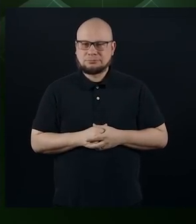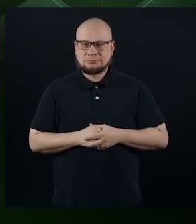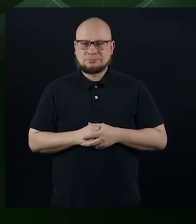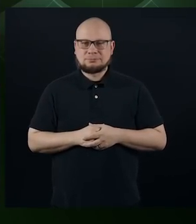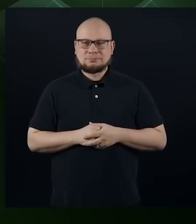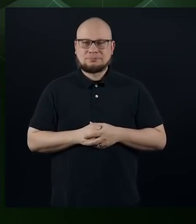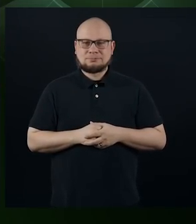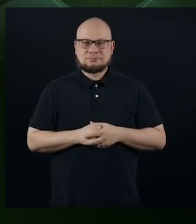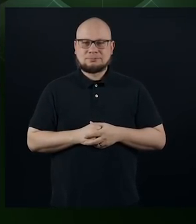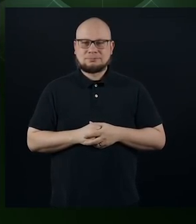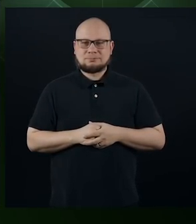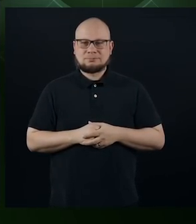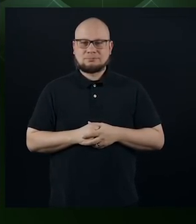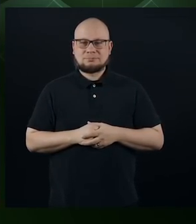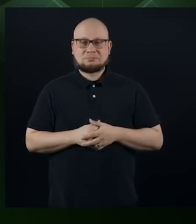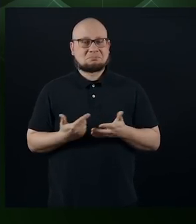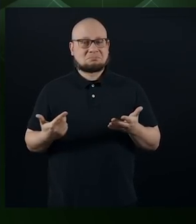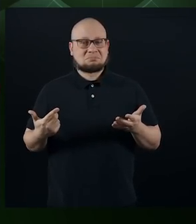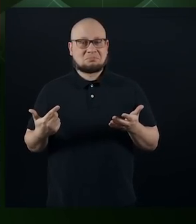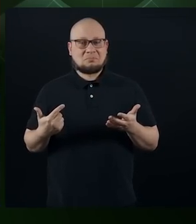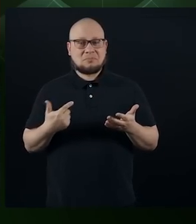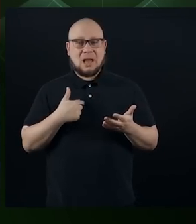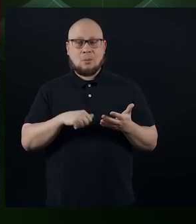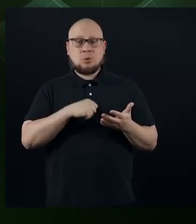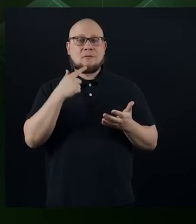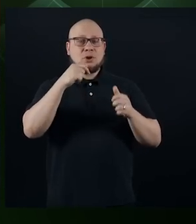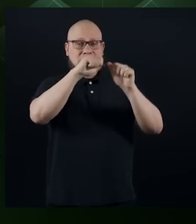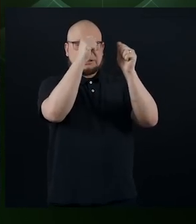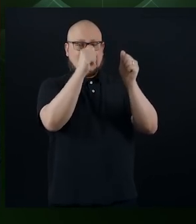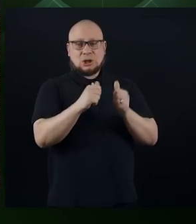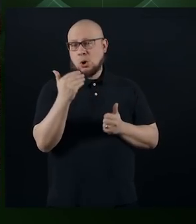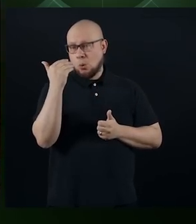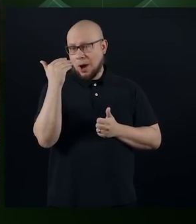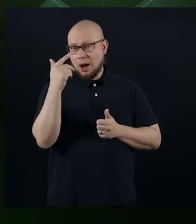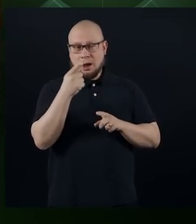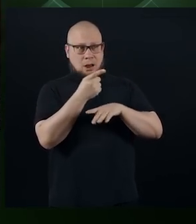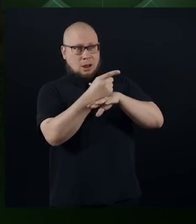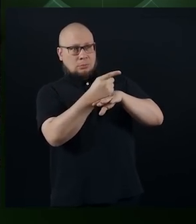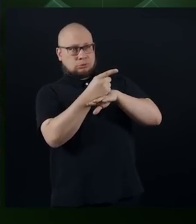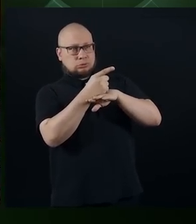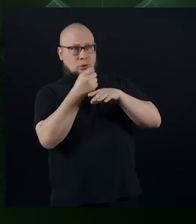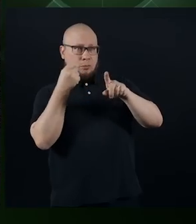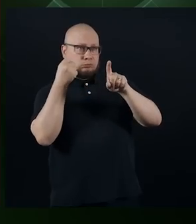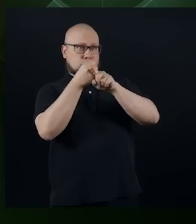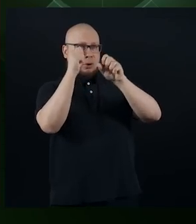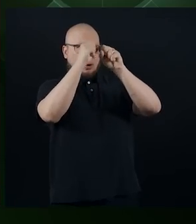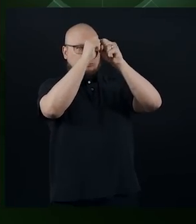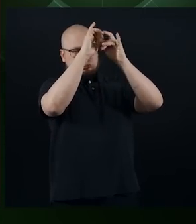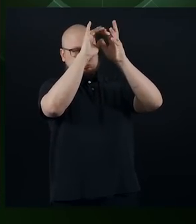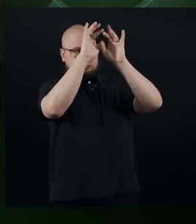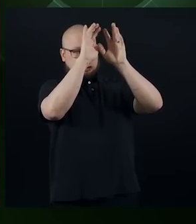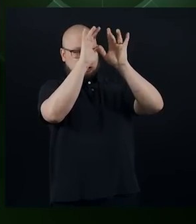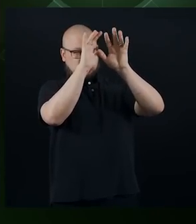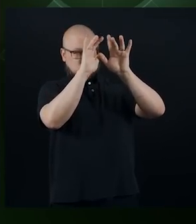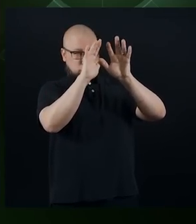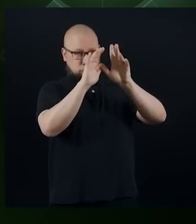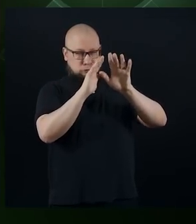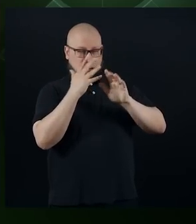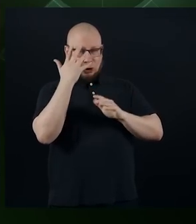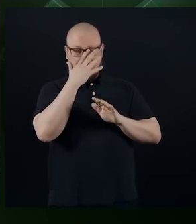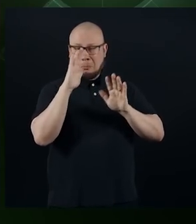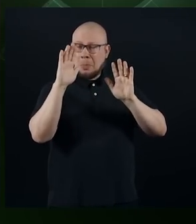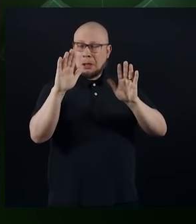we're really proud of with the siren statues is that when you destroy them, they do this incredible destruction effect. It's like nothing you've seen in Sea of